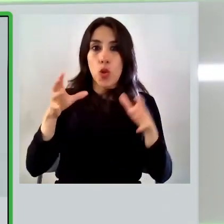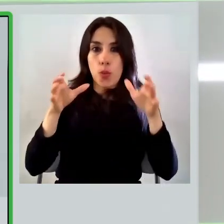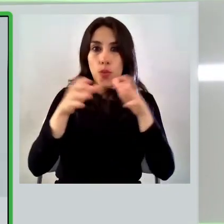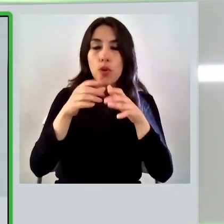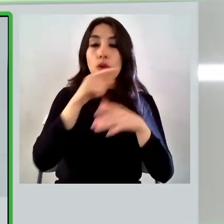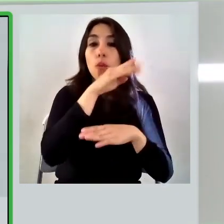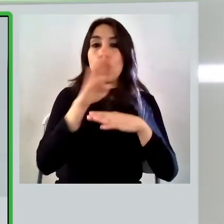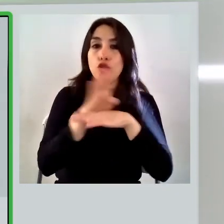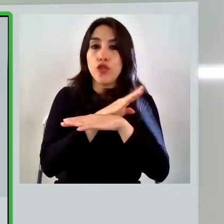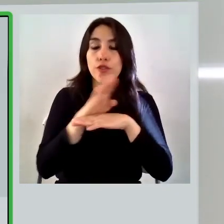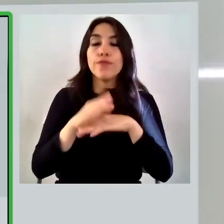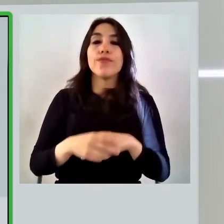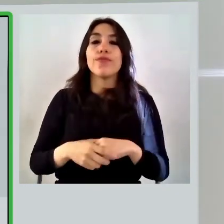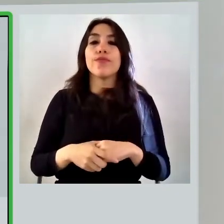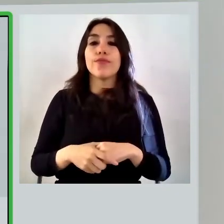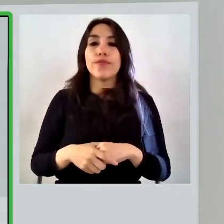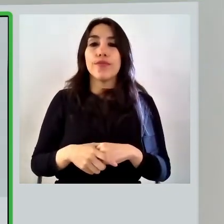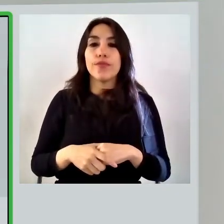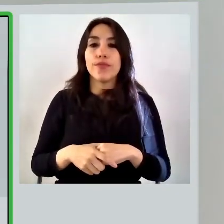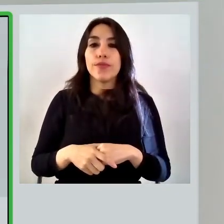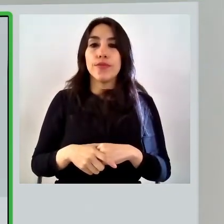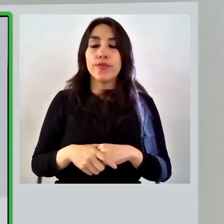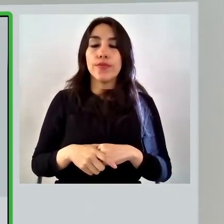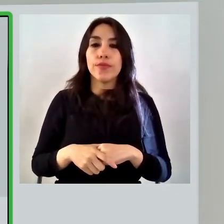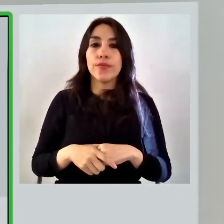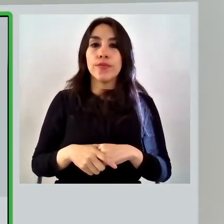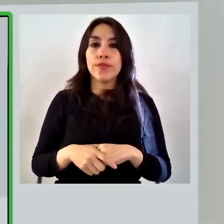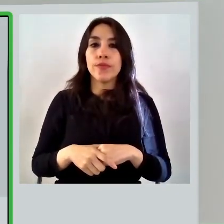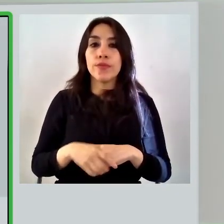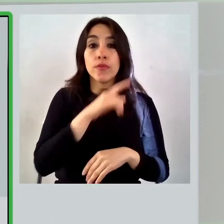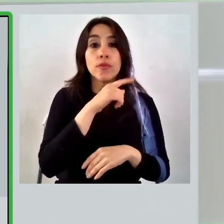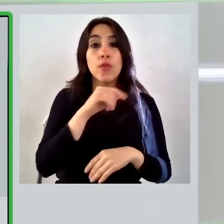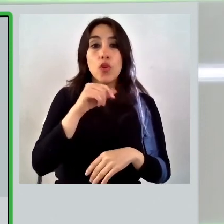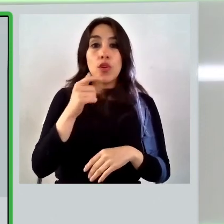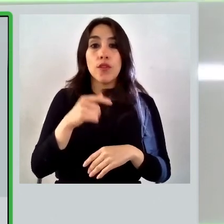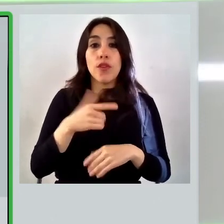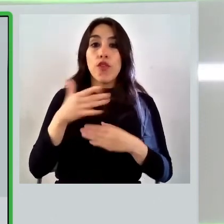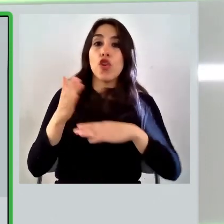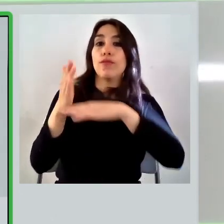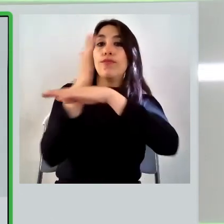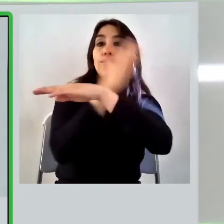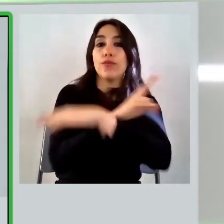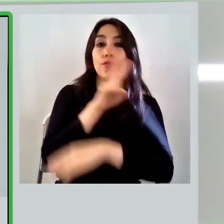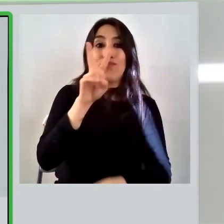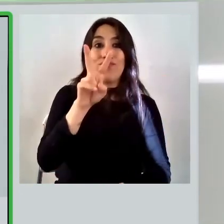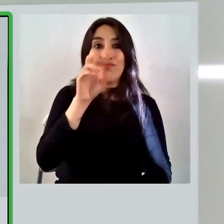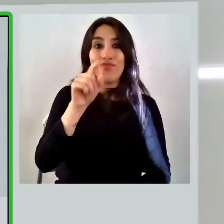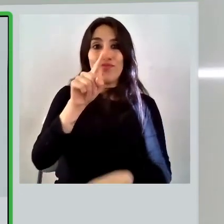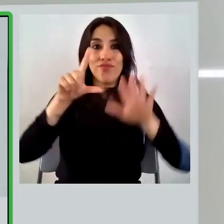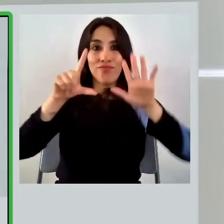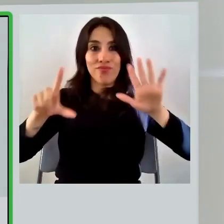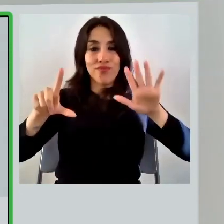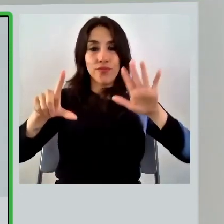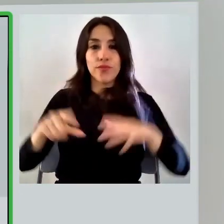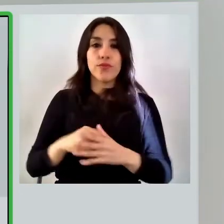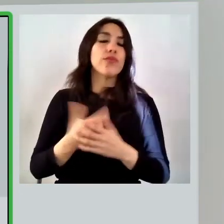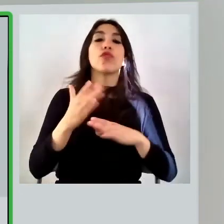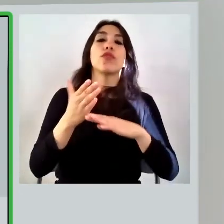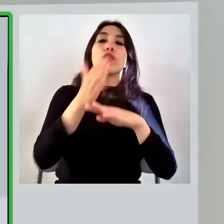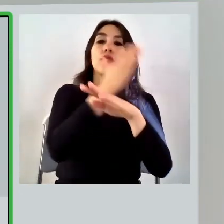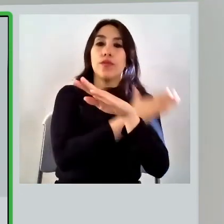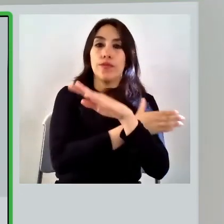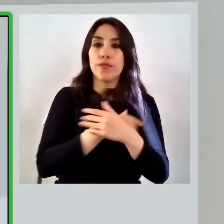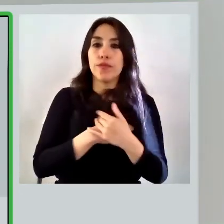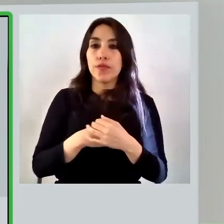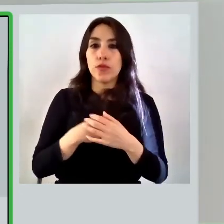in 2017, when I was in the early stages of exploring the ideas of a business case for disability diversion and inclusion in